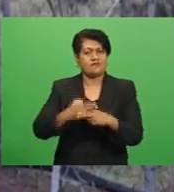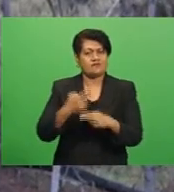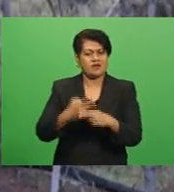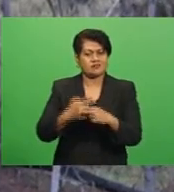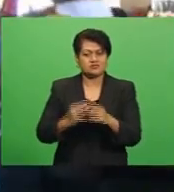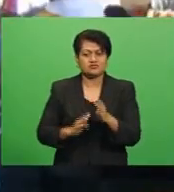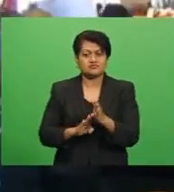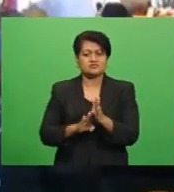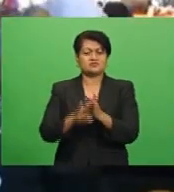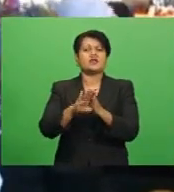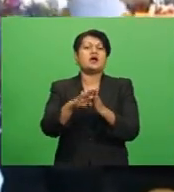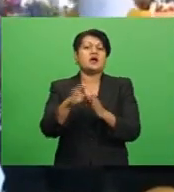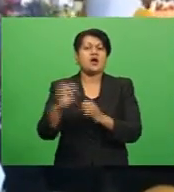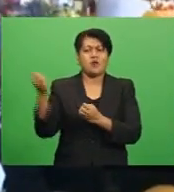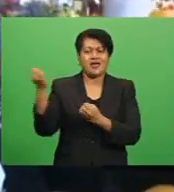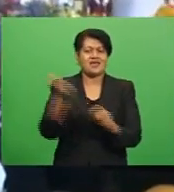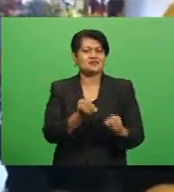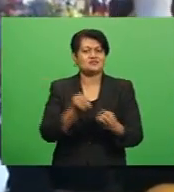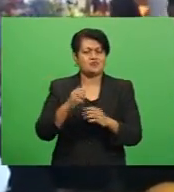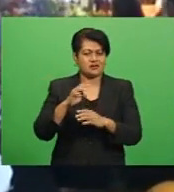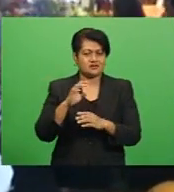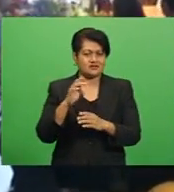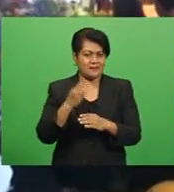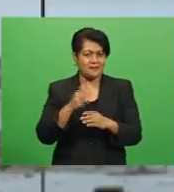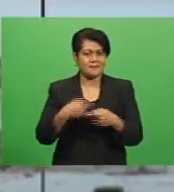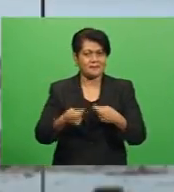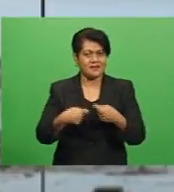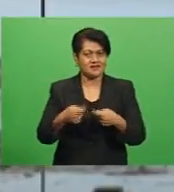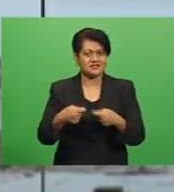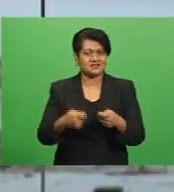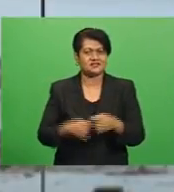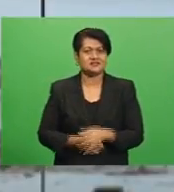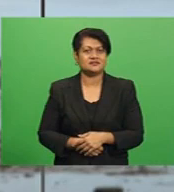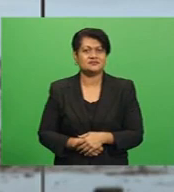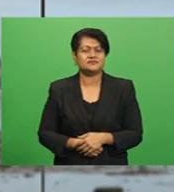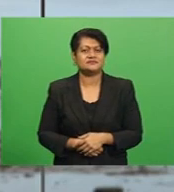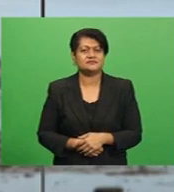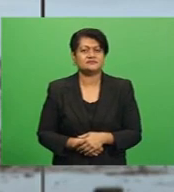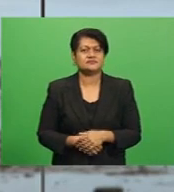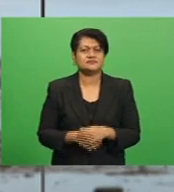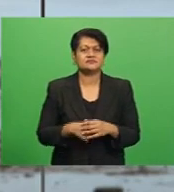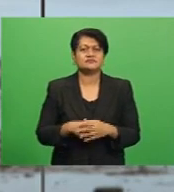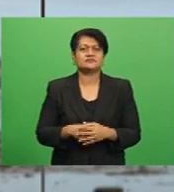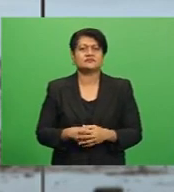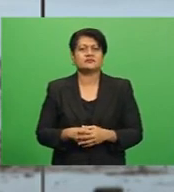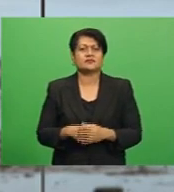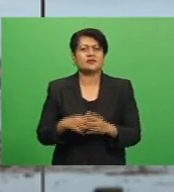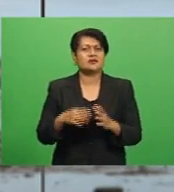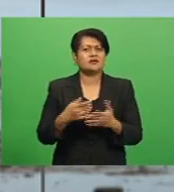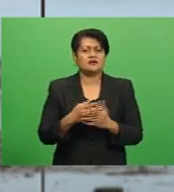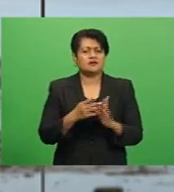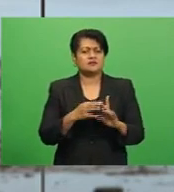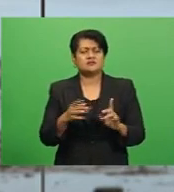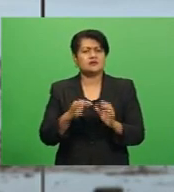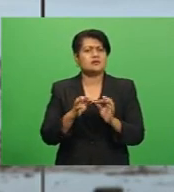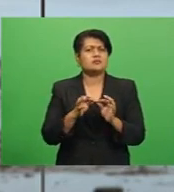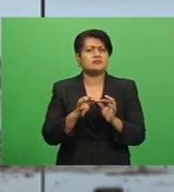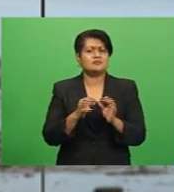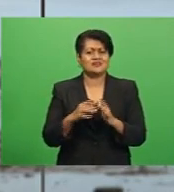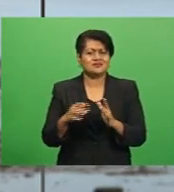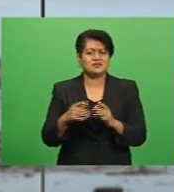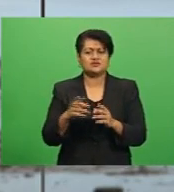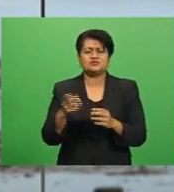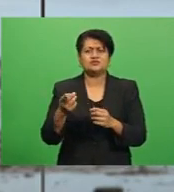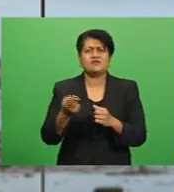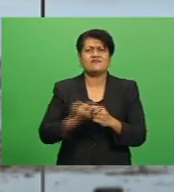our export market. Kelly Vadala, FBC News. The unavailability of bitumen could further delay the repair of